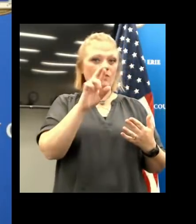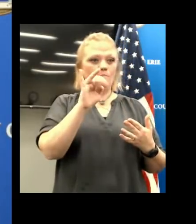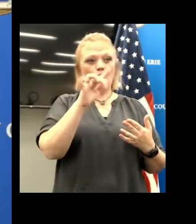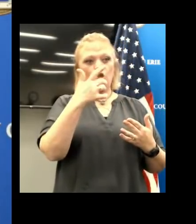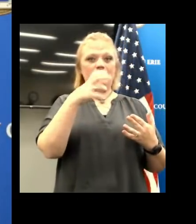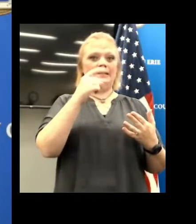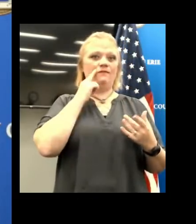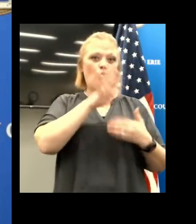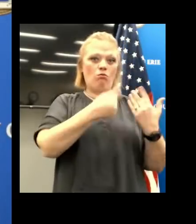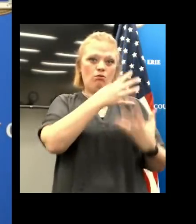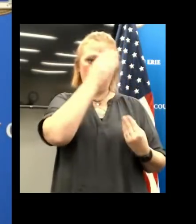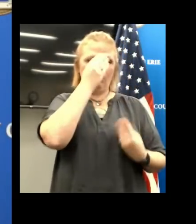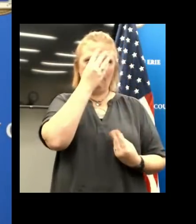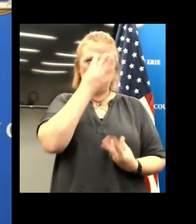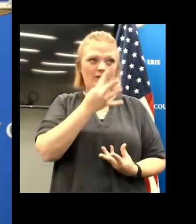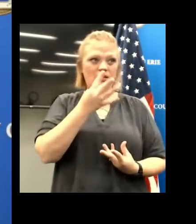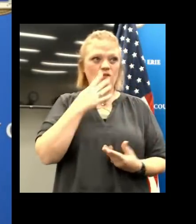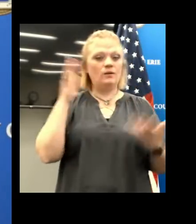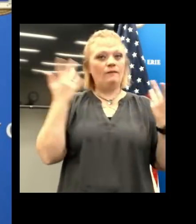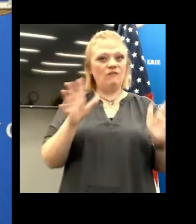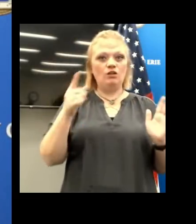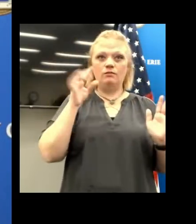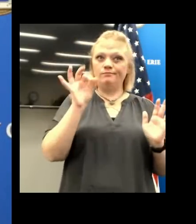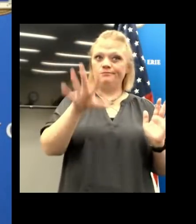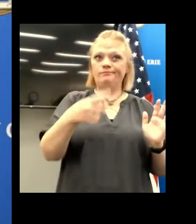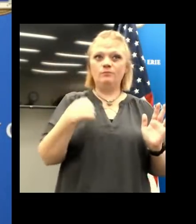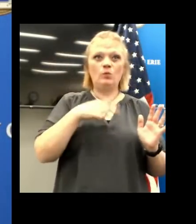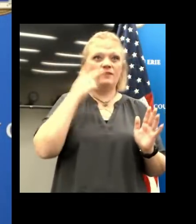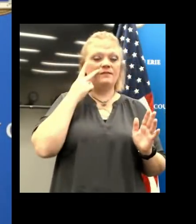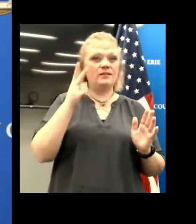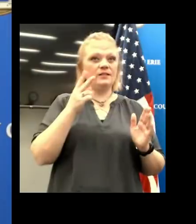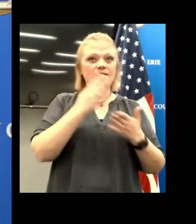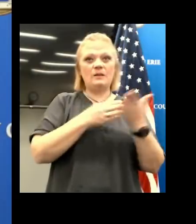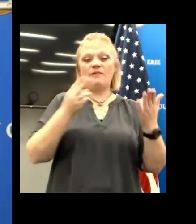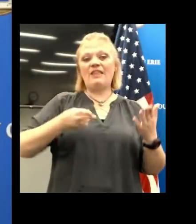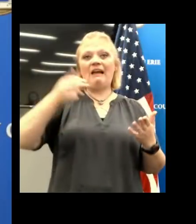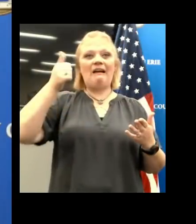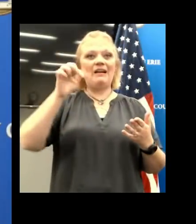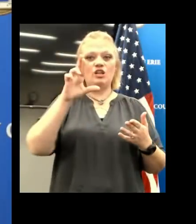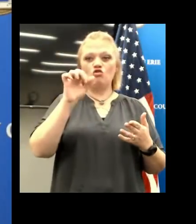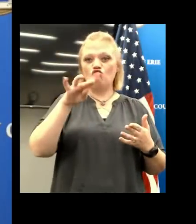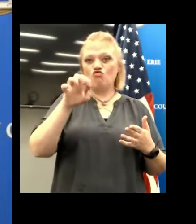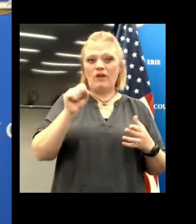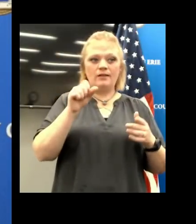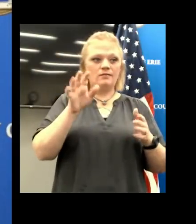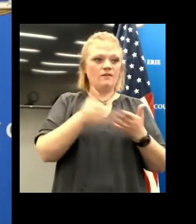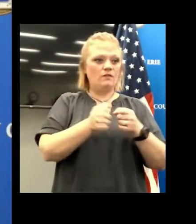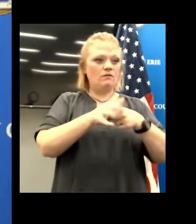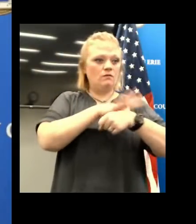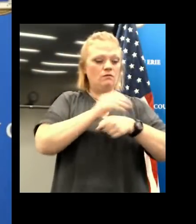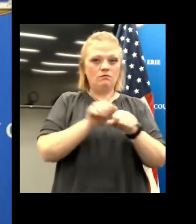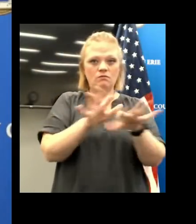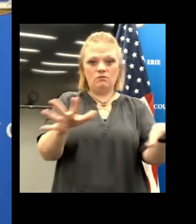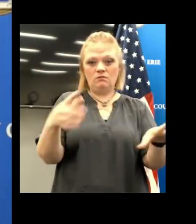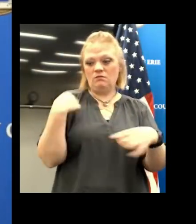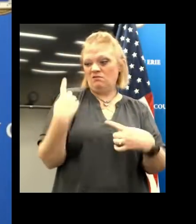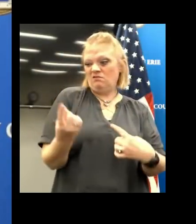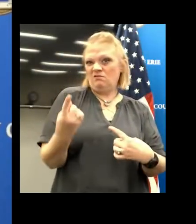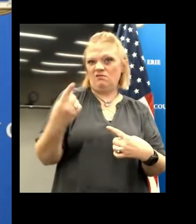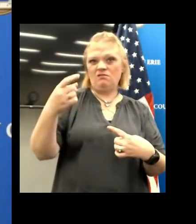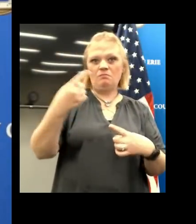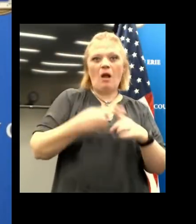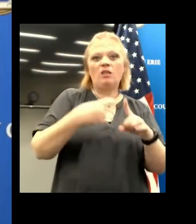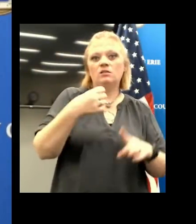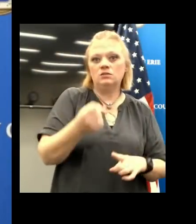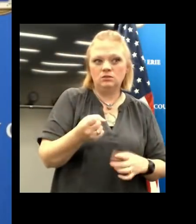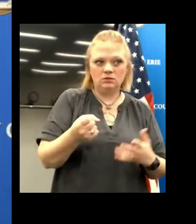for the information. As we've noted, we are seeing some of the highest rates of COVID-19 transmission in Erie County in months. We are seeing